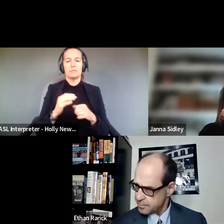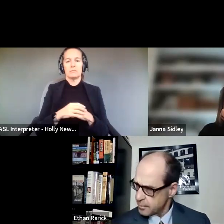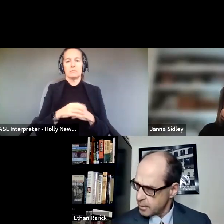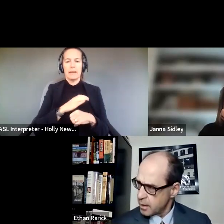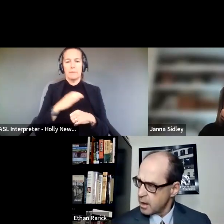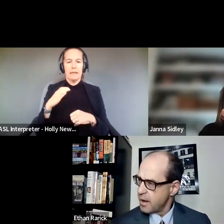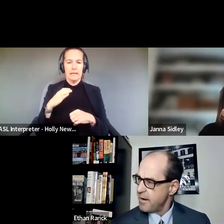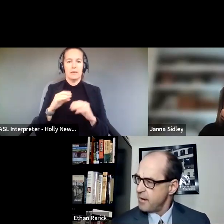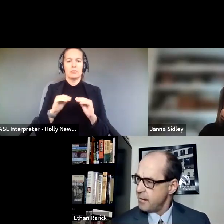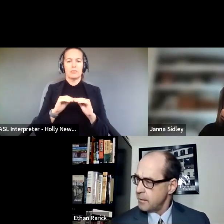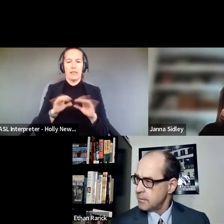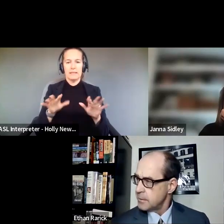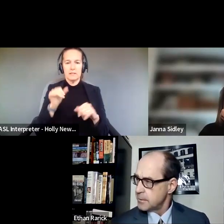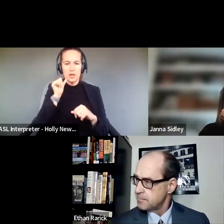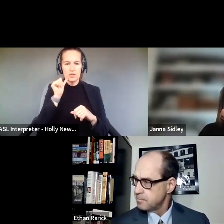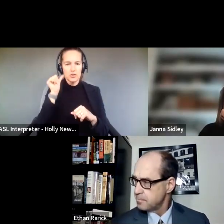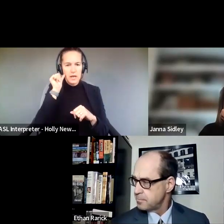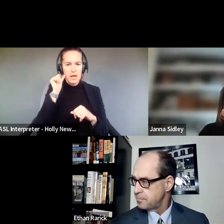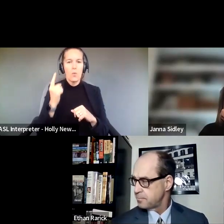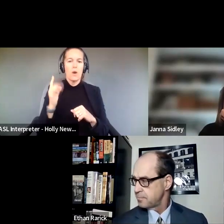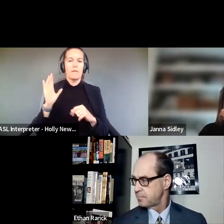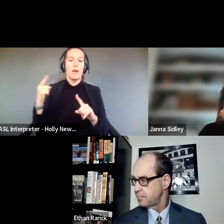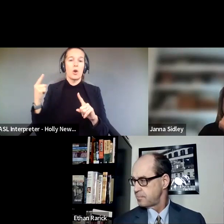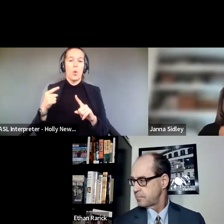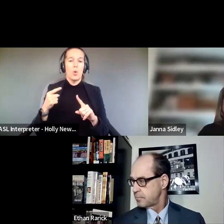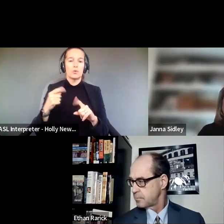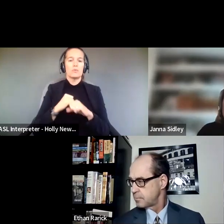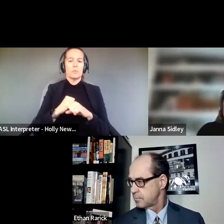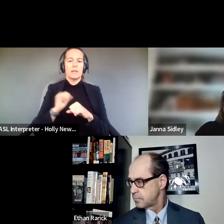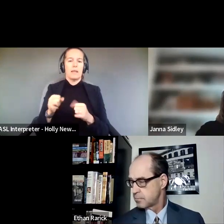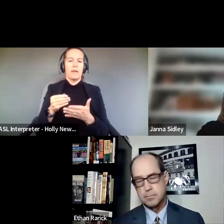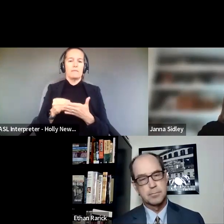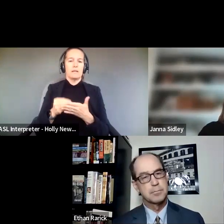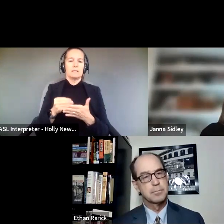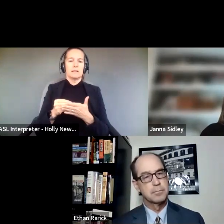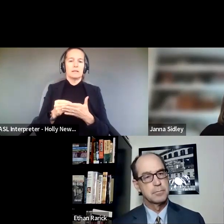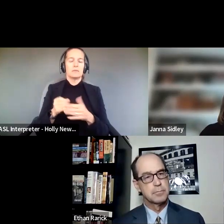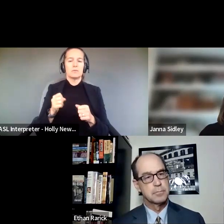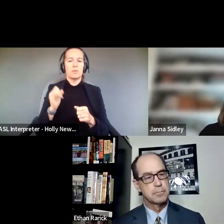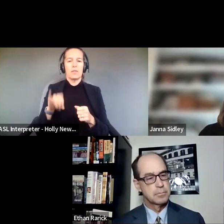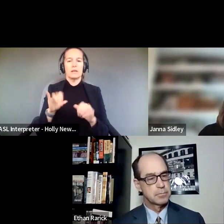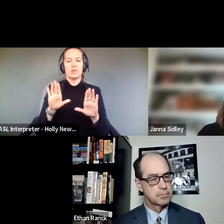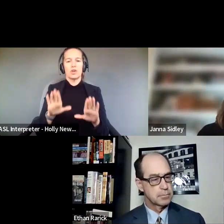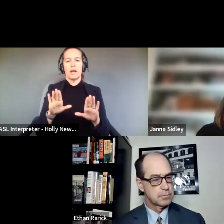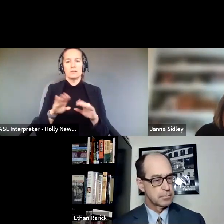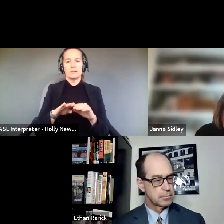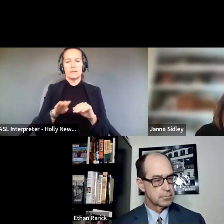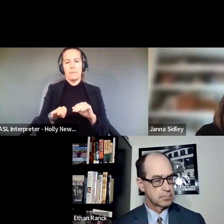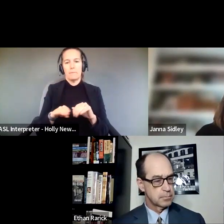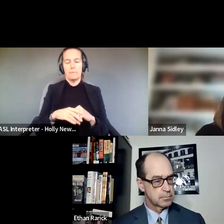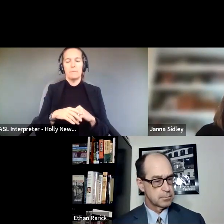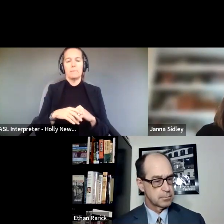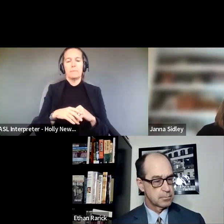Committee released yesterday. One of their goals is to protect that funding, and so that is a great step. On